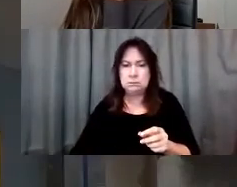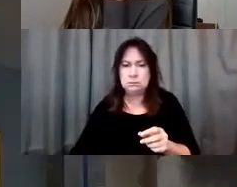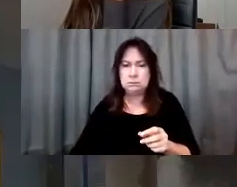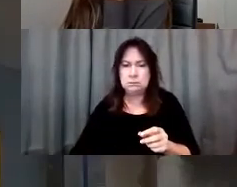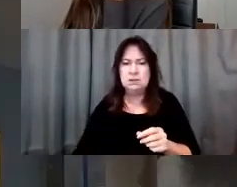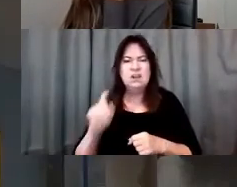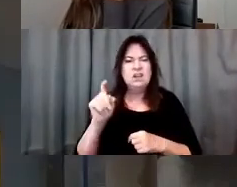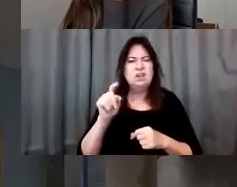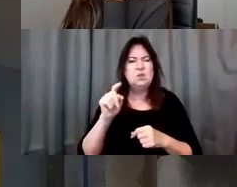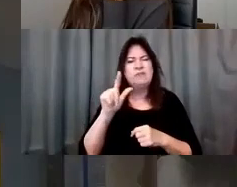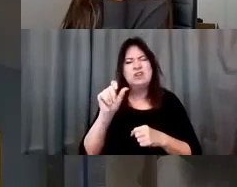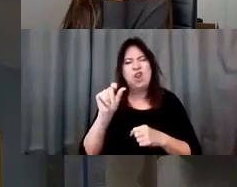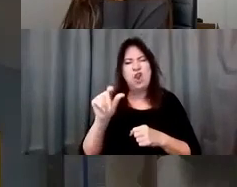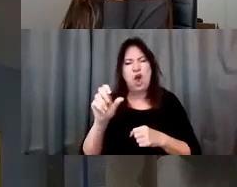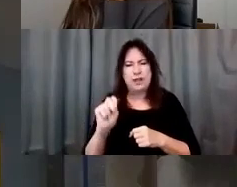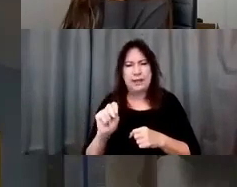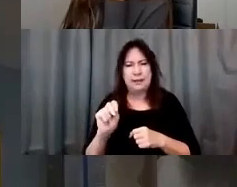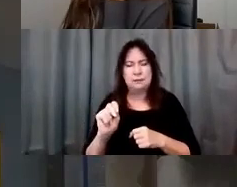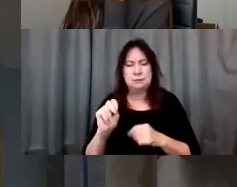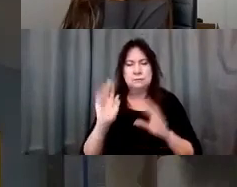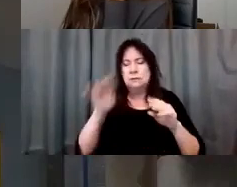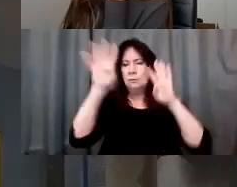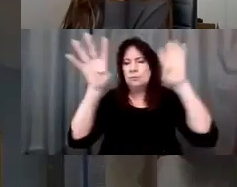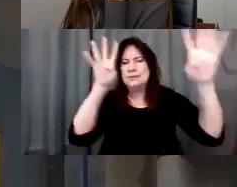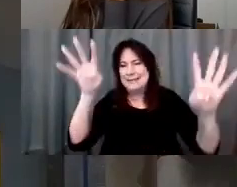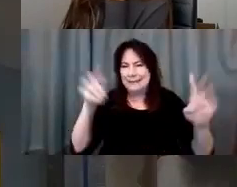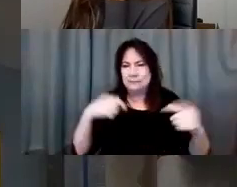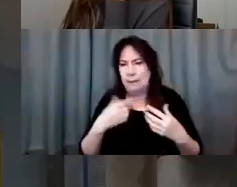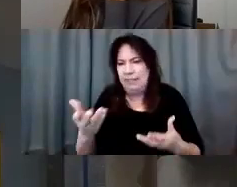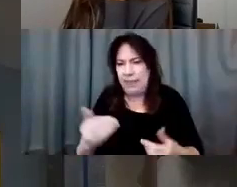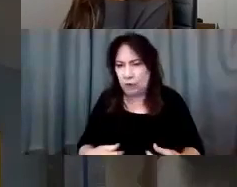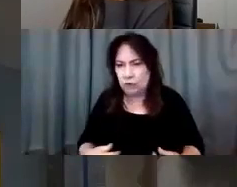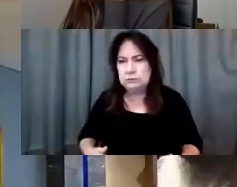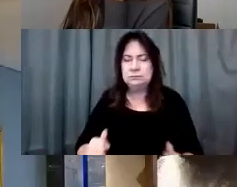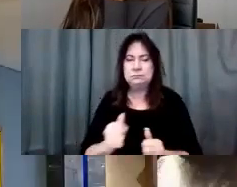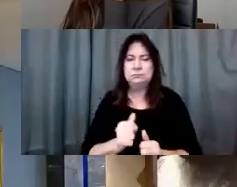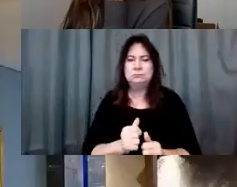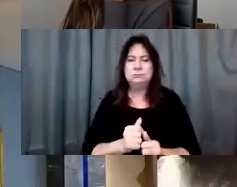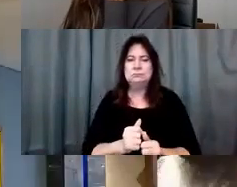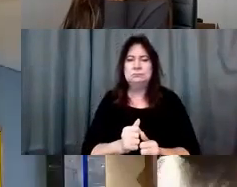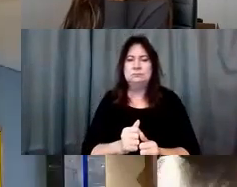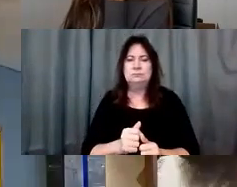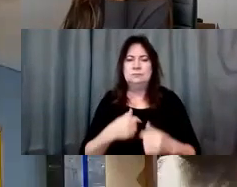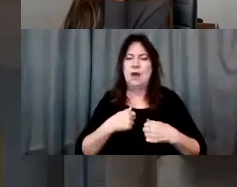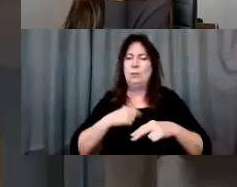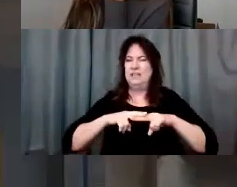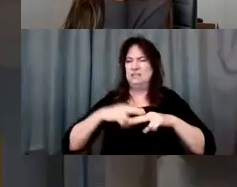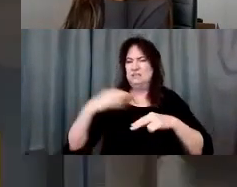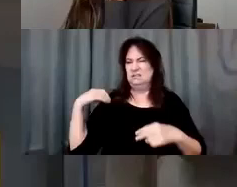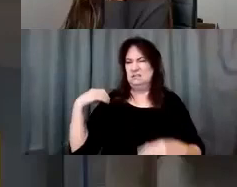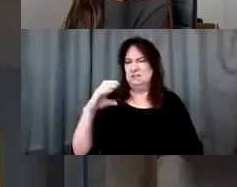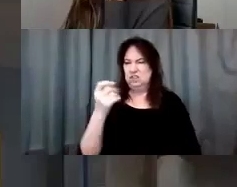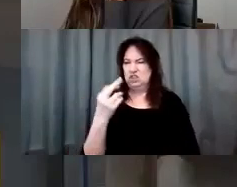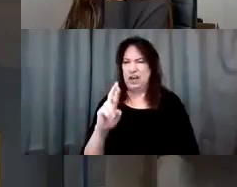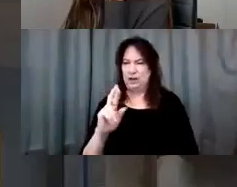screen too, but. Okay, make believe I'm there, folks, but bring up three people and I'm gonna be chair.